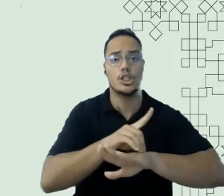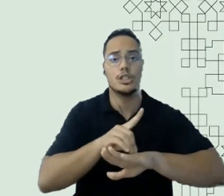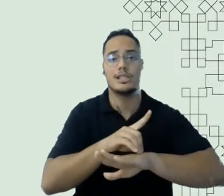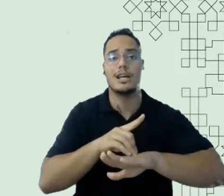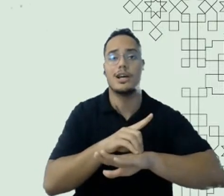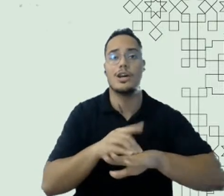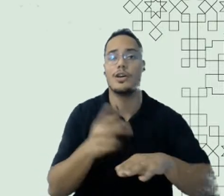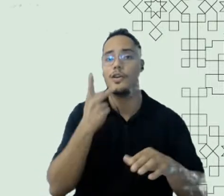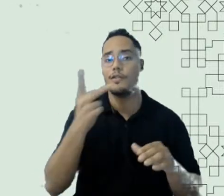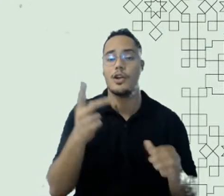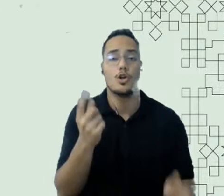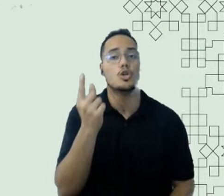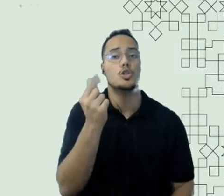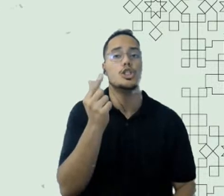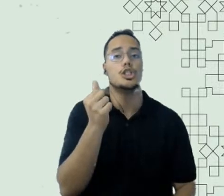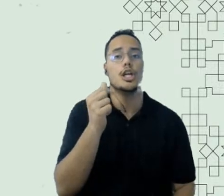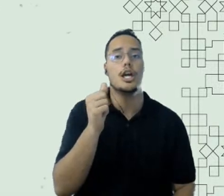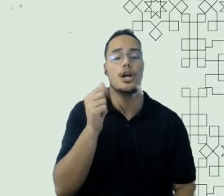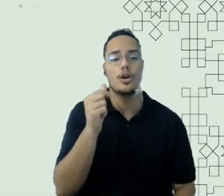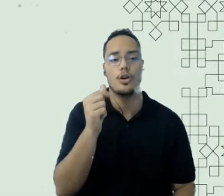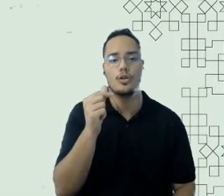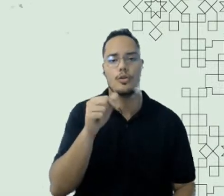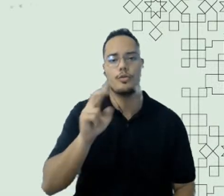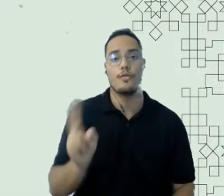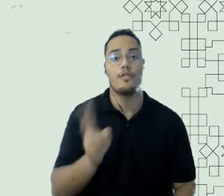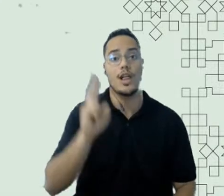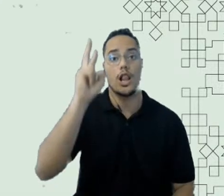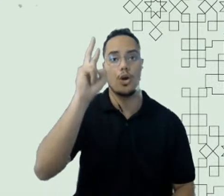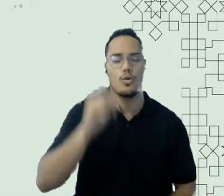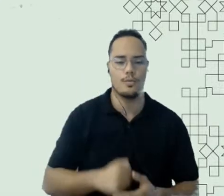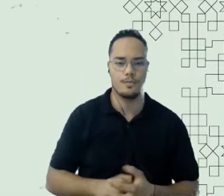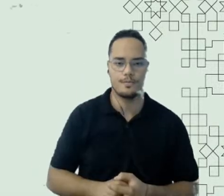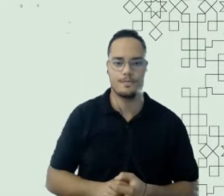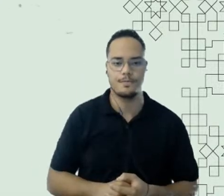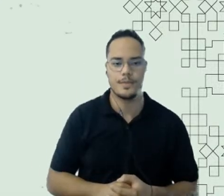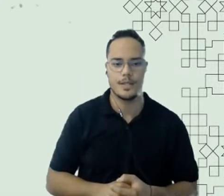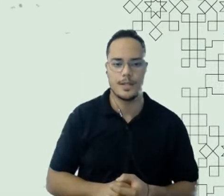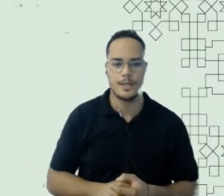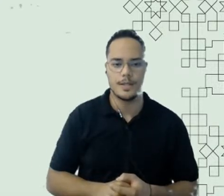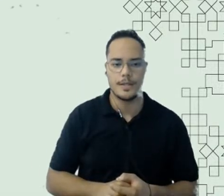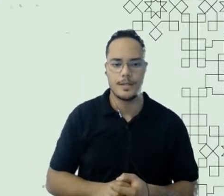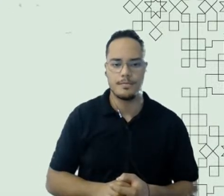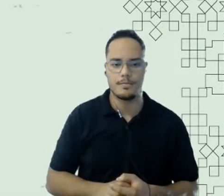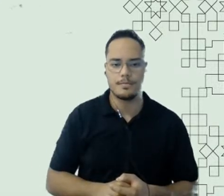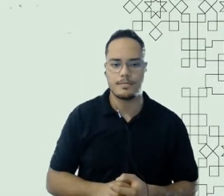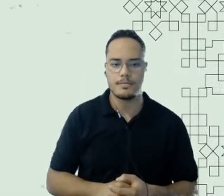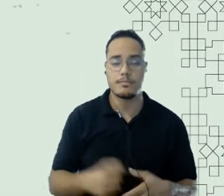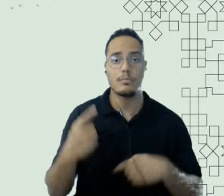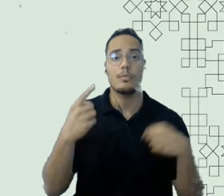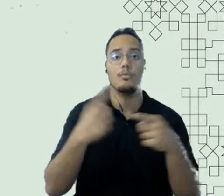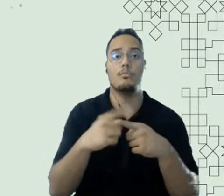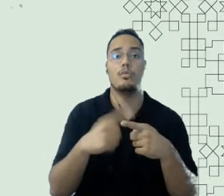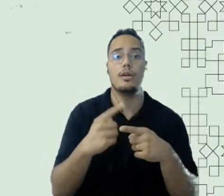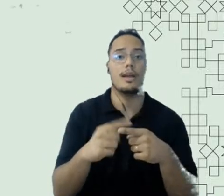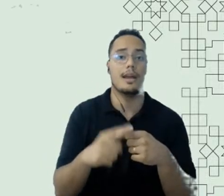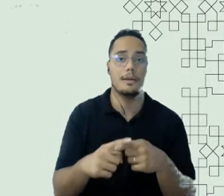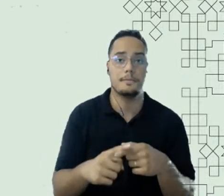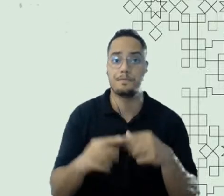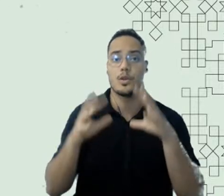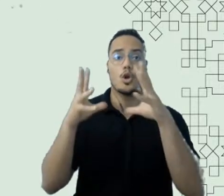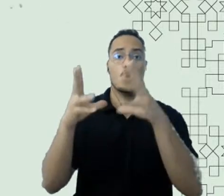music industry and the return from Google, but also the value gap between services that